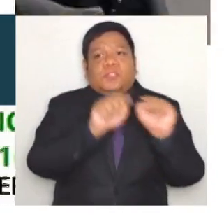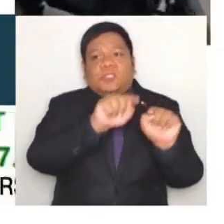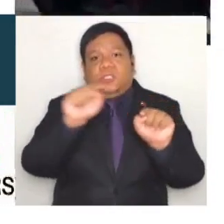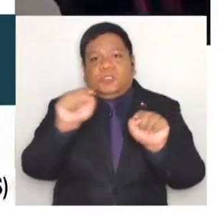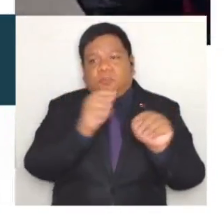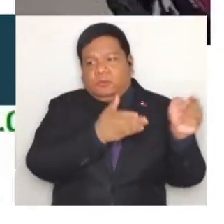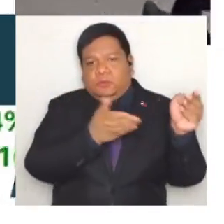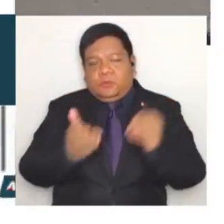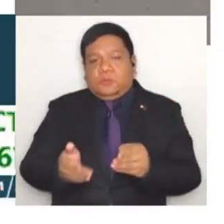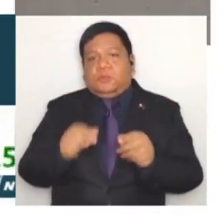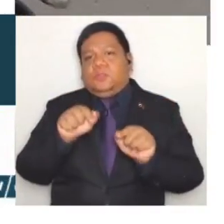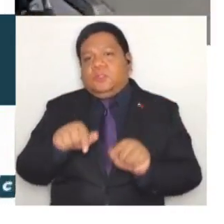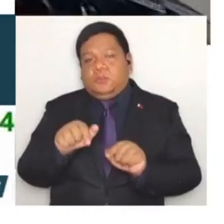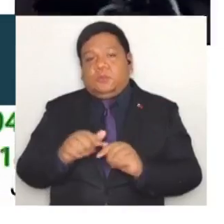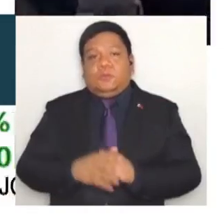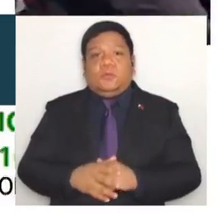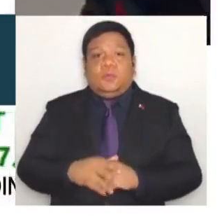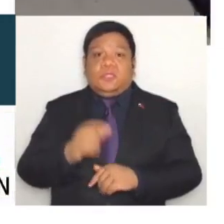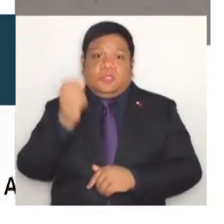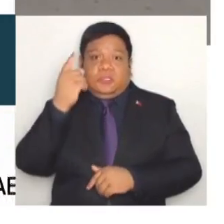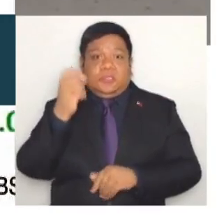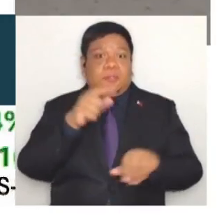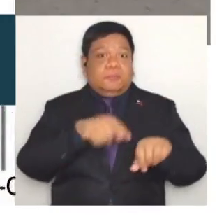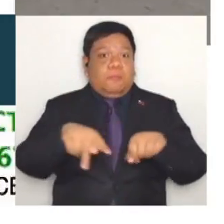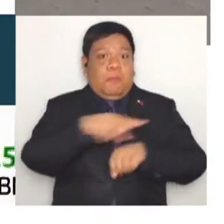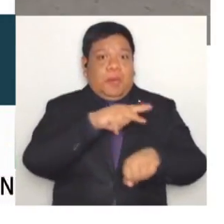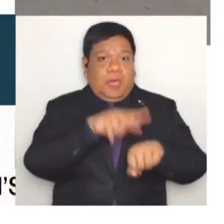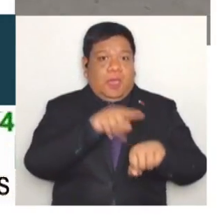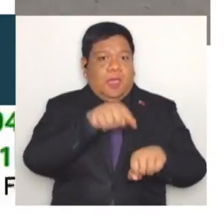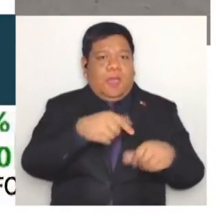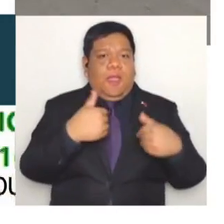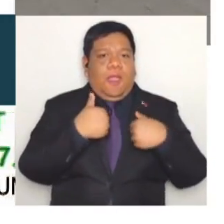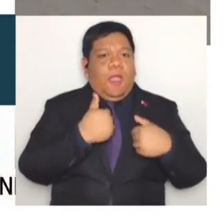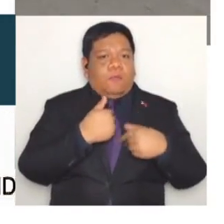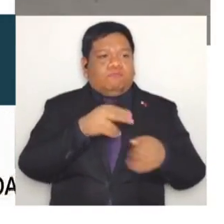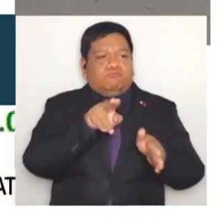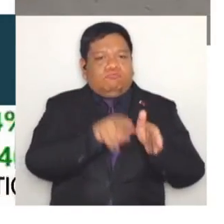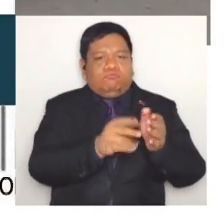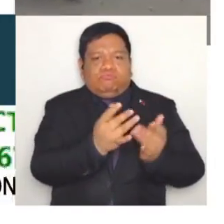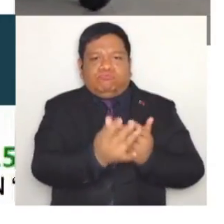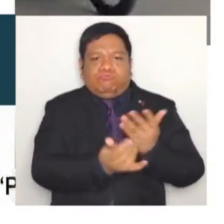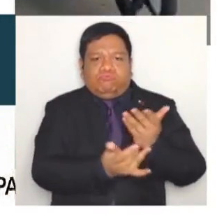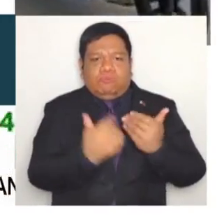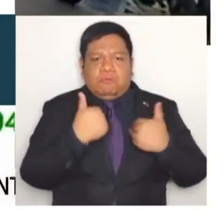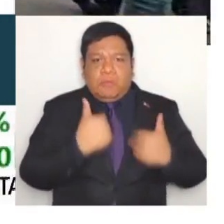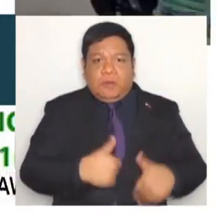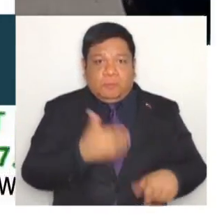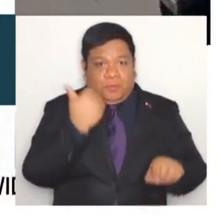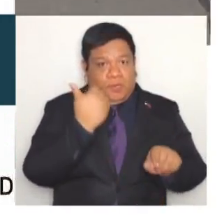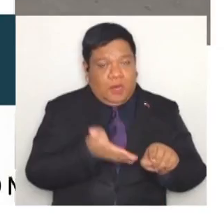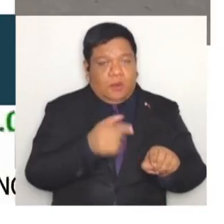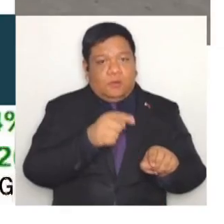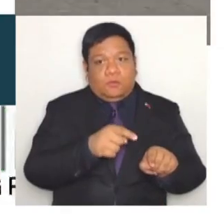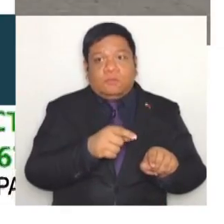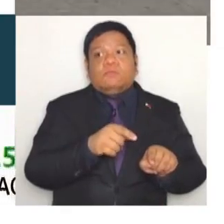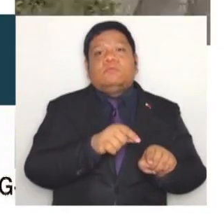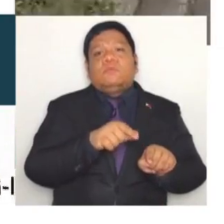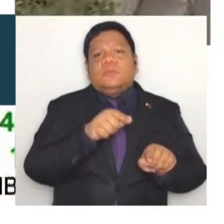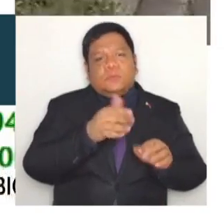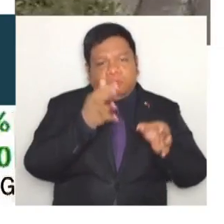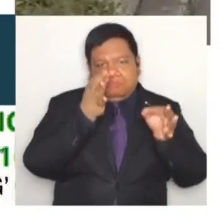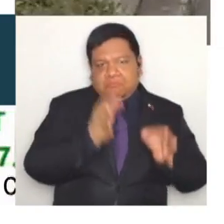in Panay, which is found here in Iloilo City, has decided to stop